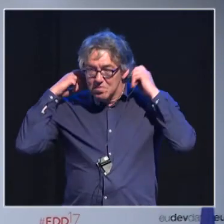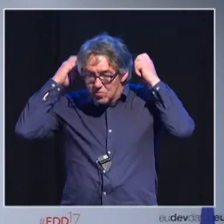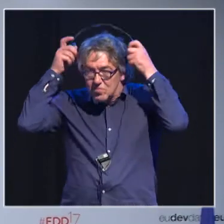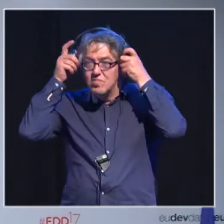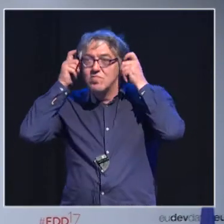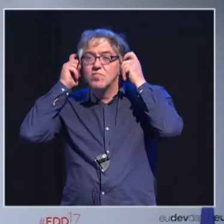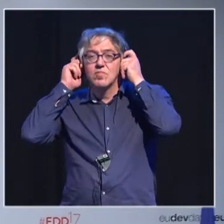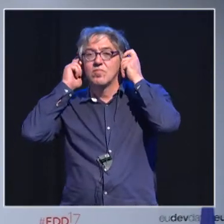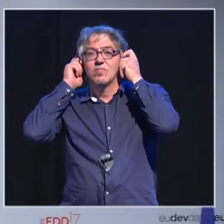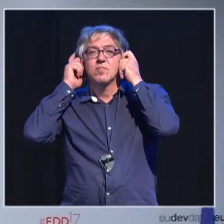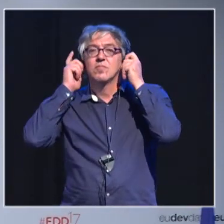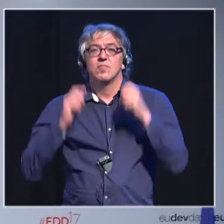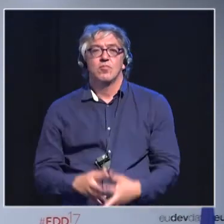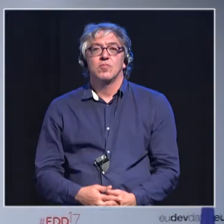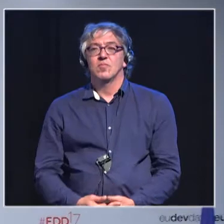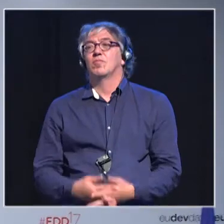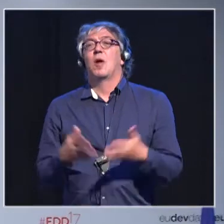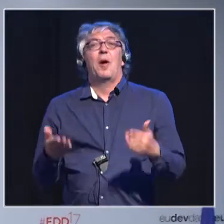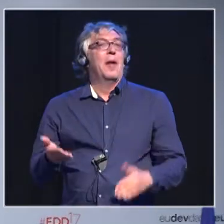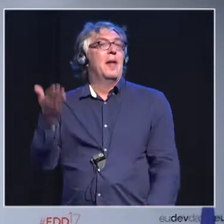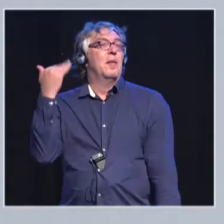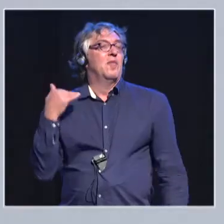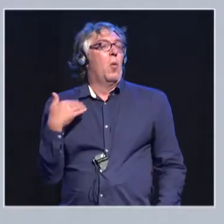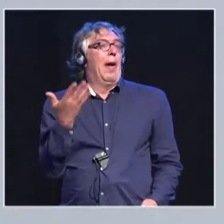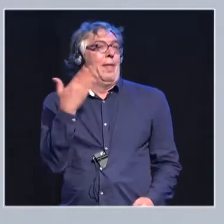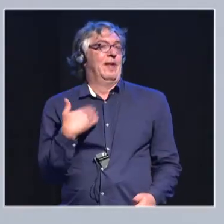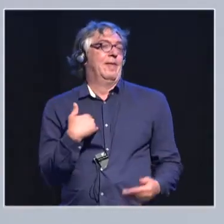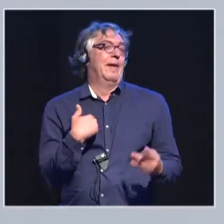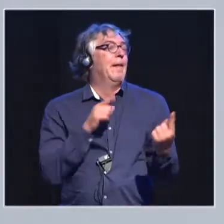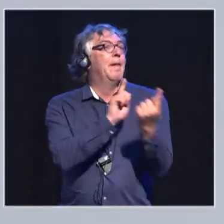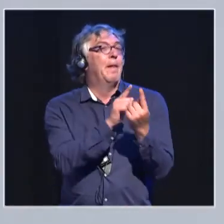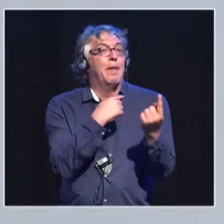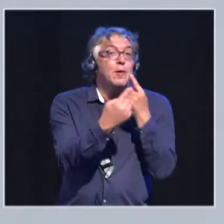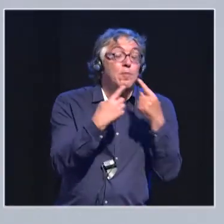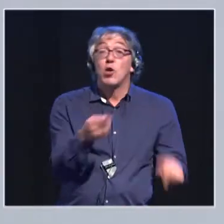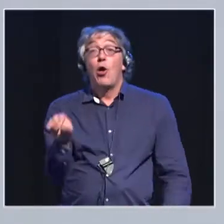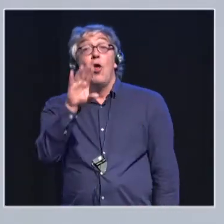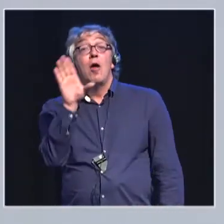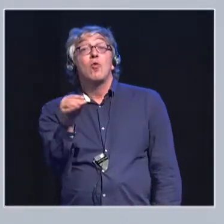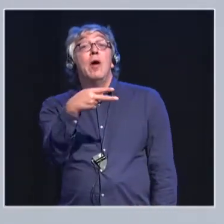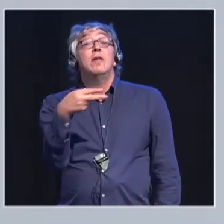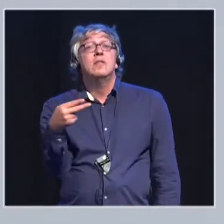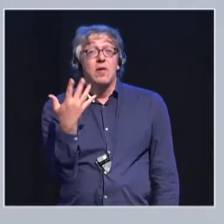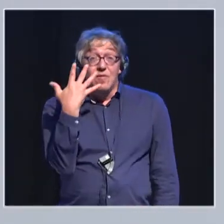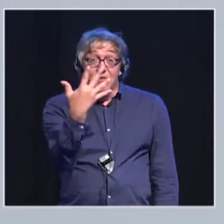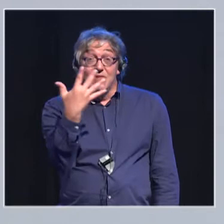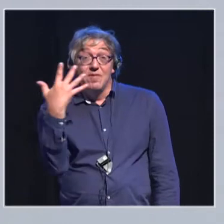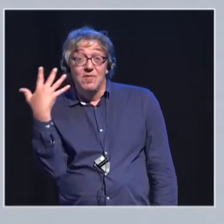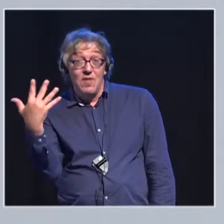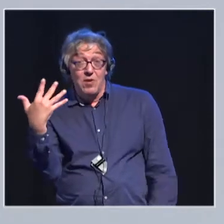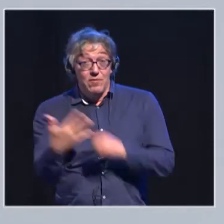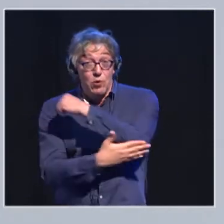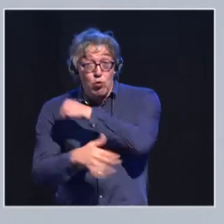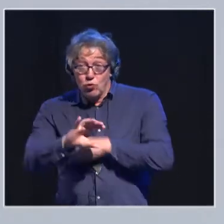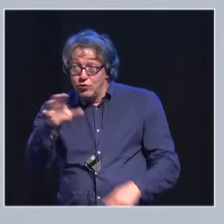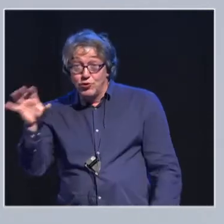also the subject of another bilateral discussion he and I had previously. Africa is 55 countries. And I would like to,